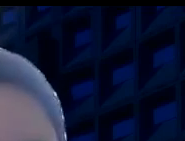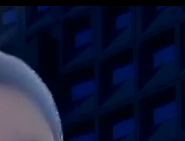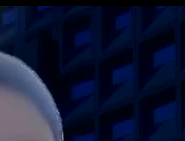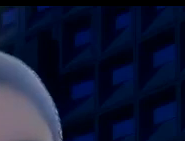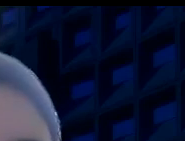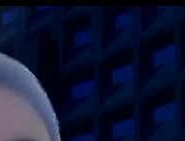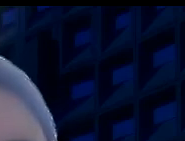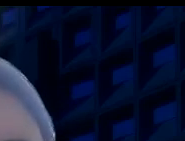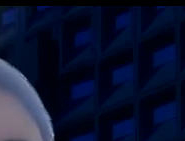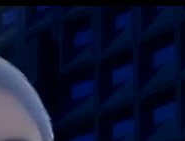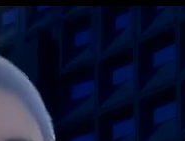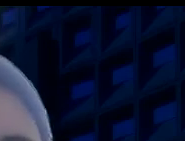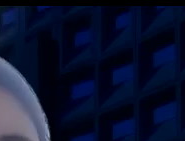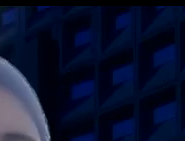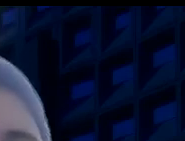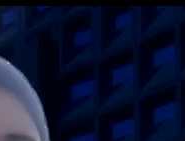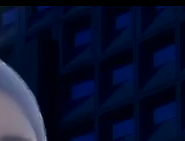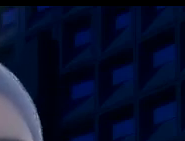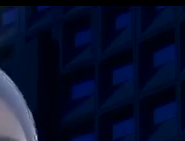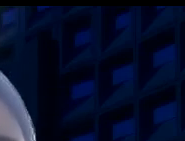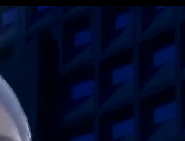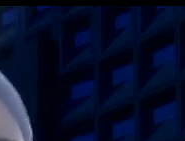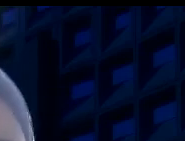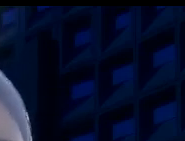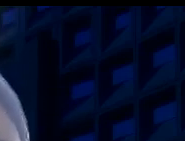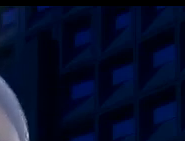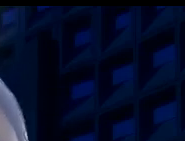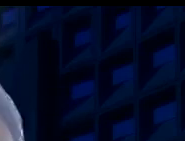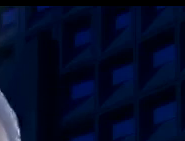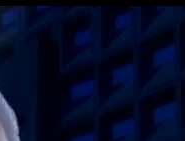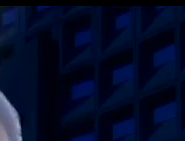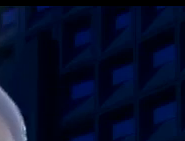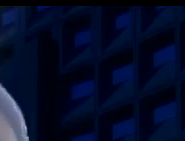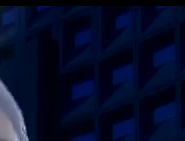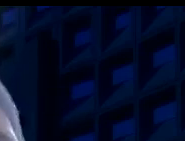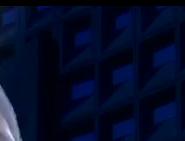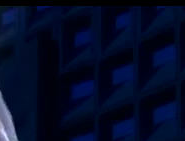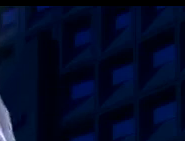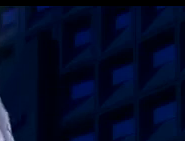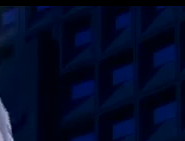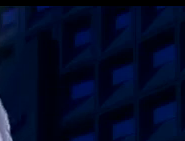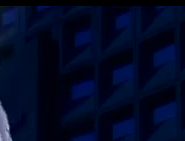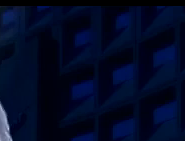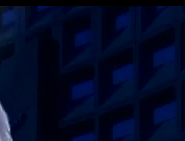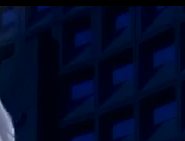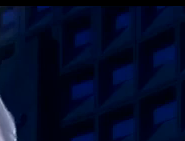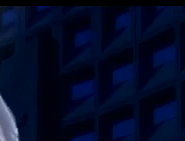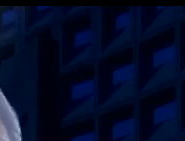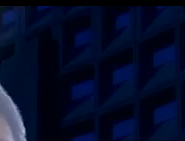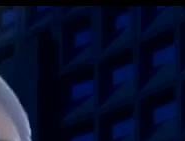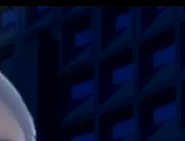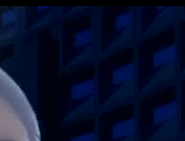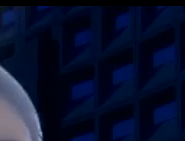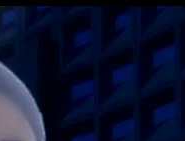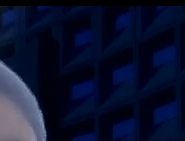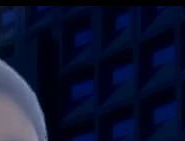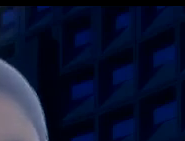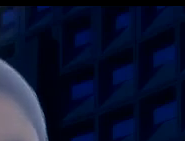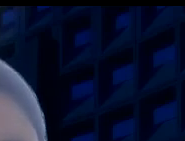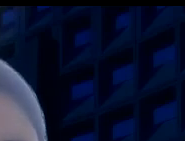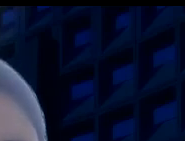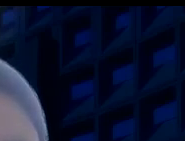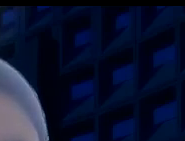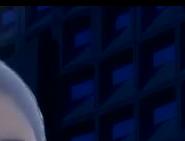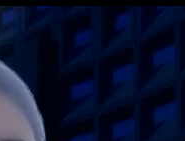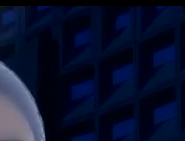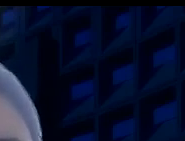in recovery is not who we are when we were using. Those are two different people. And so when a person